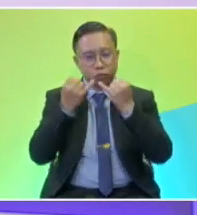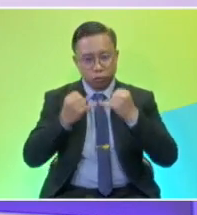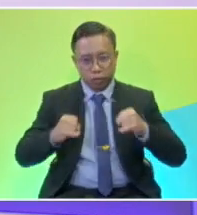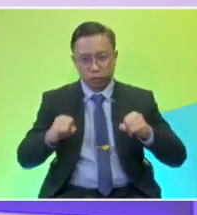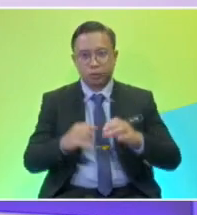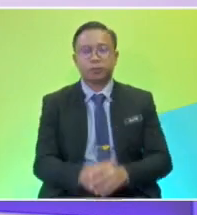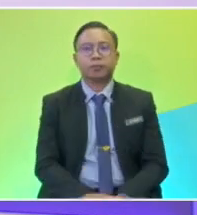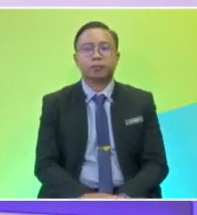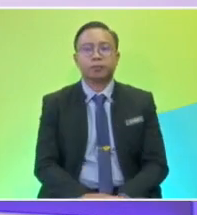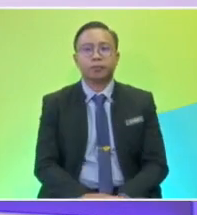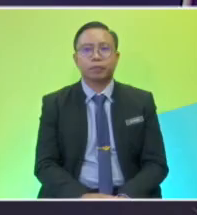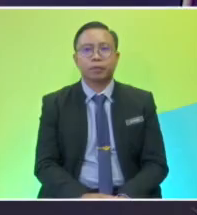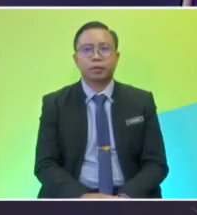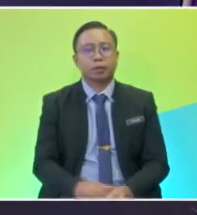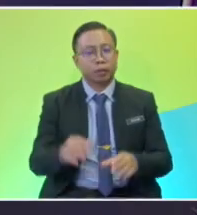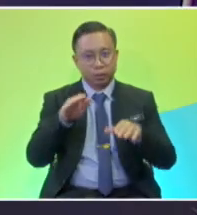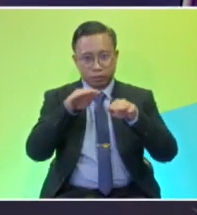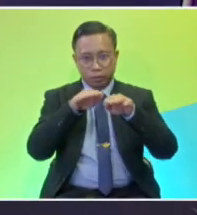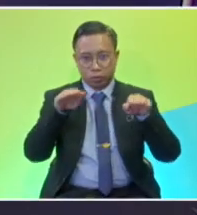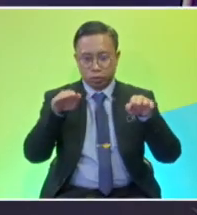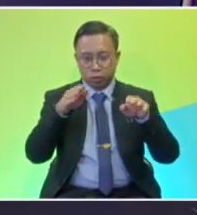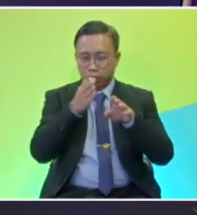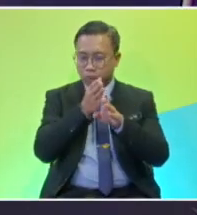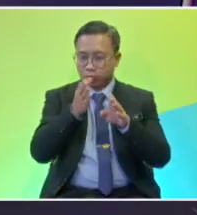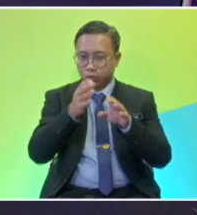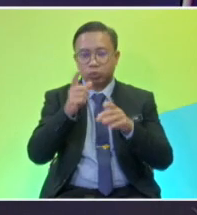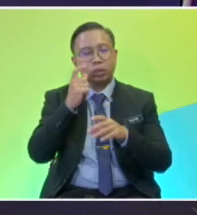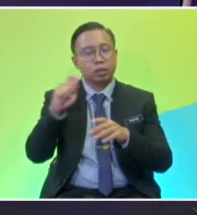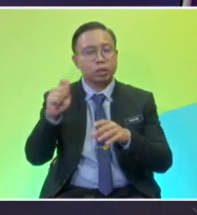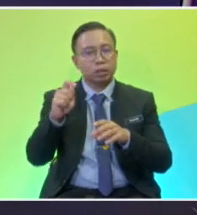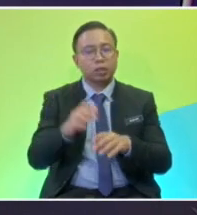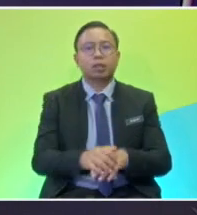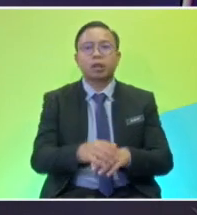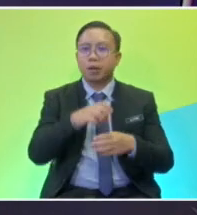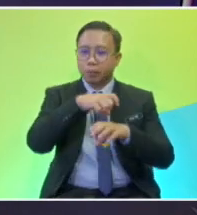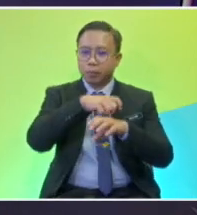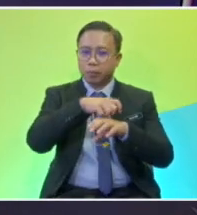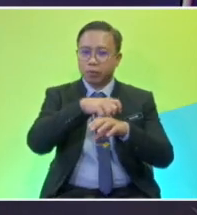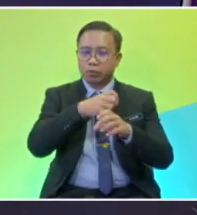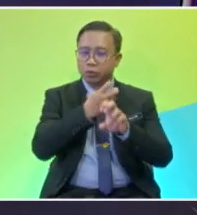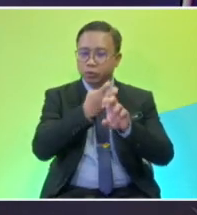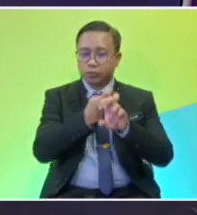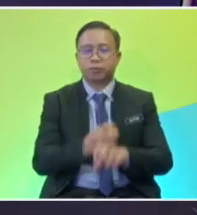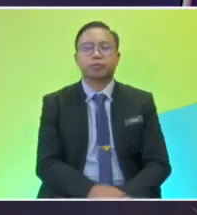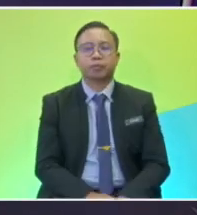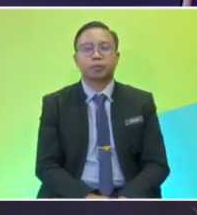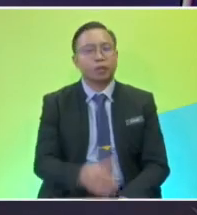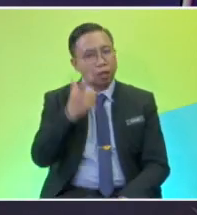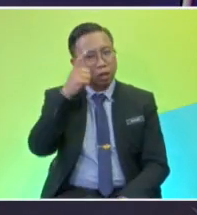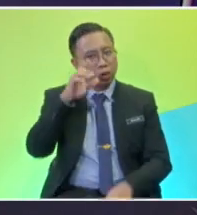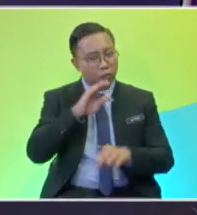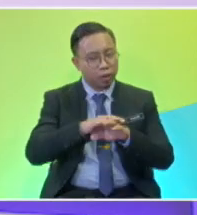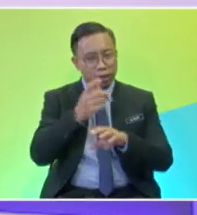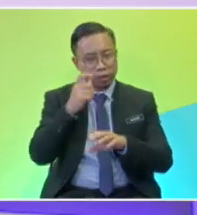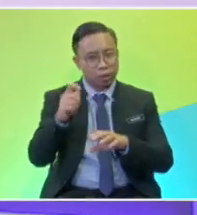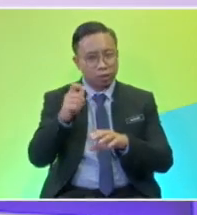Yeah, all right. Okay. In between the skeletons, right? In between the bones. Bones. Right. Yes, okay. In between the bones. Okay. If you look at the position of